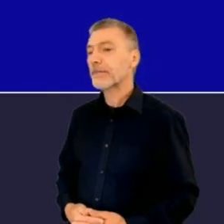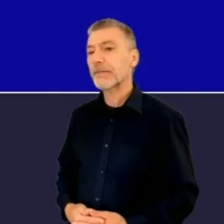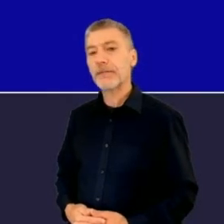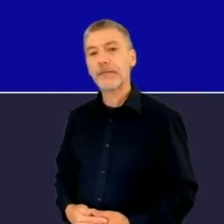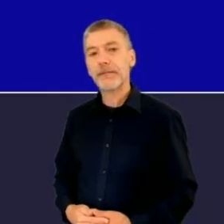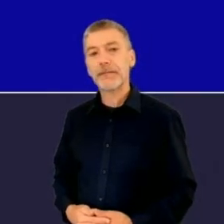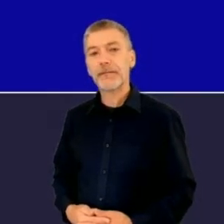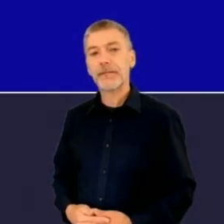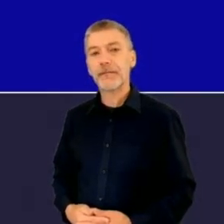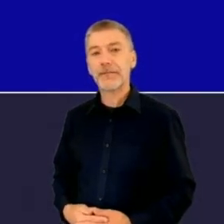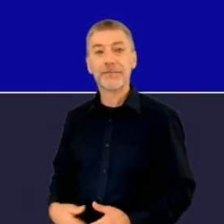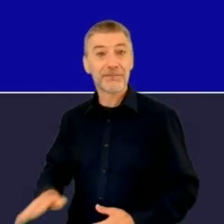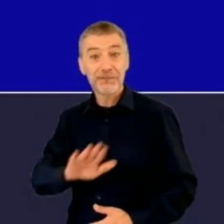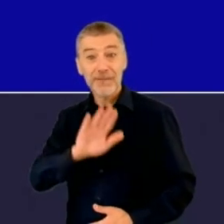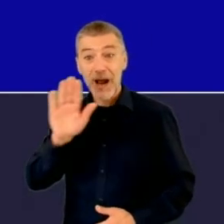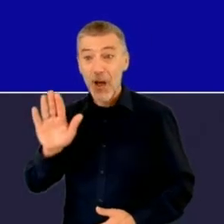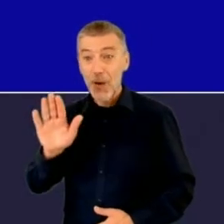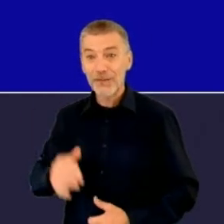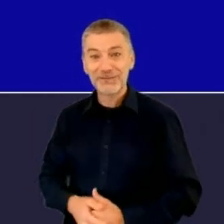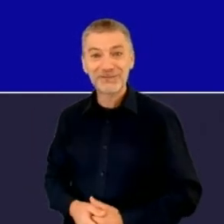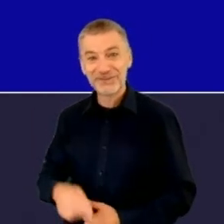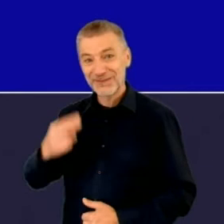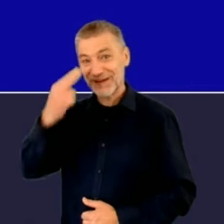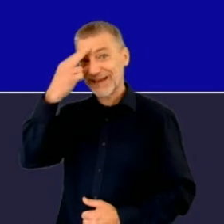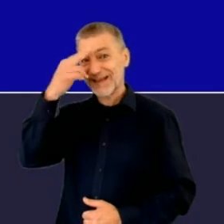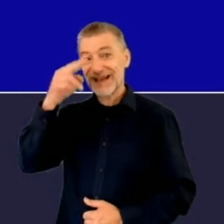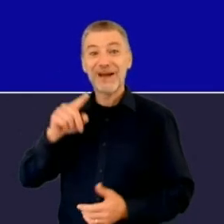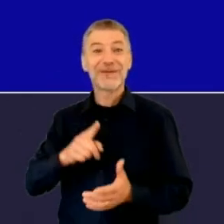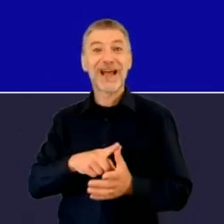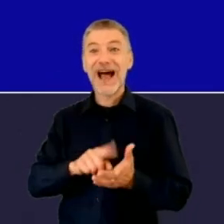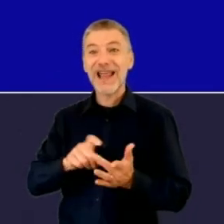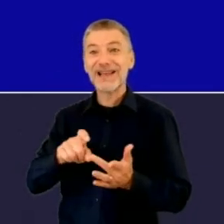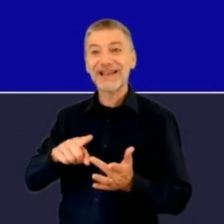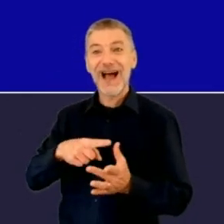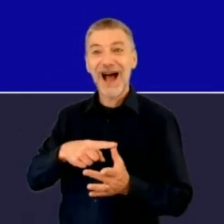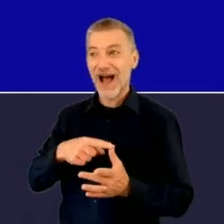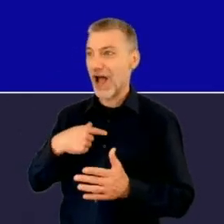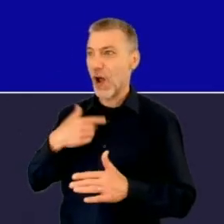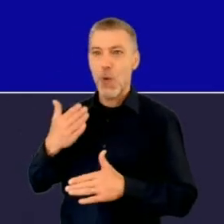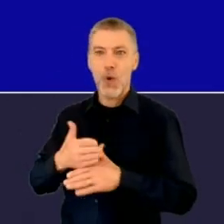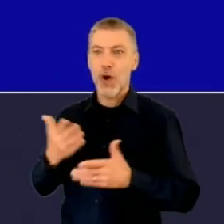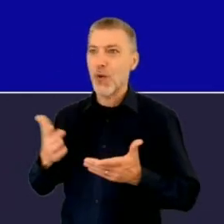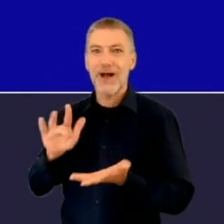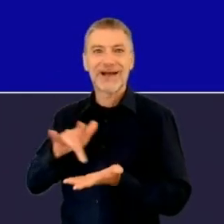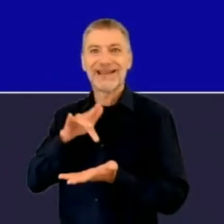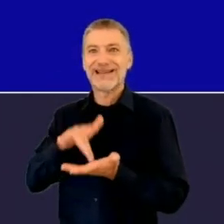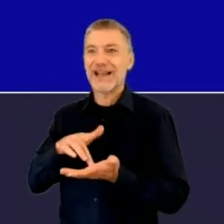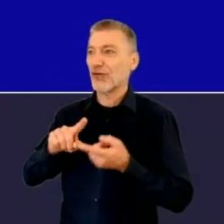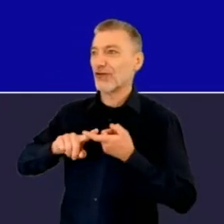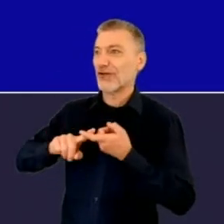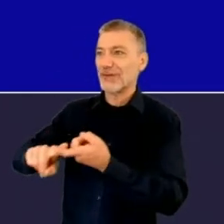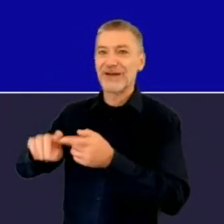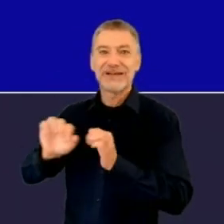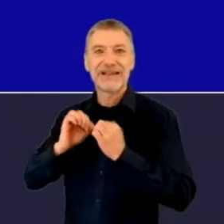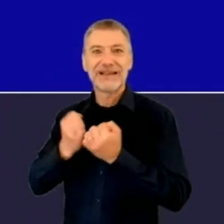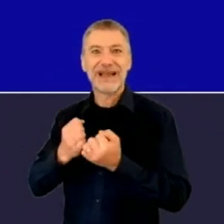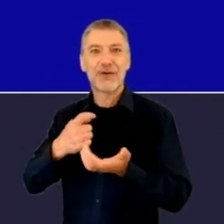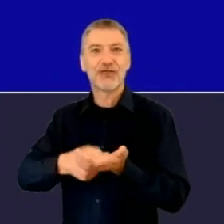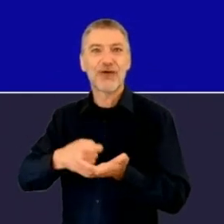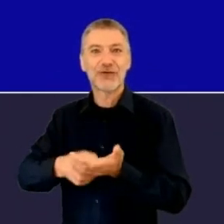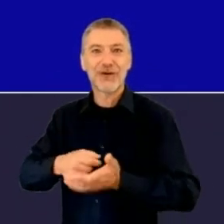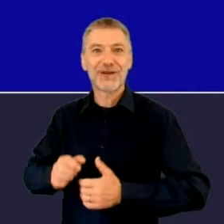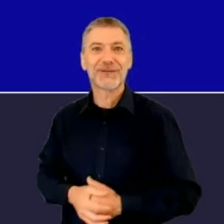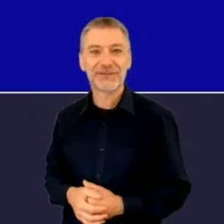Hello, everyone. My name's Alicia, and I work in the Central Sustainability team at Rolls-Royce. Um, and